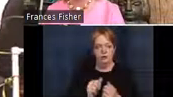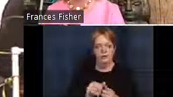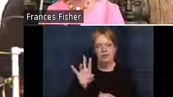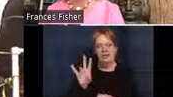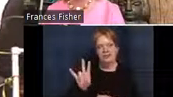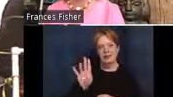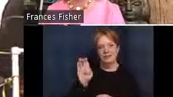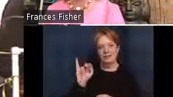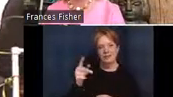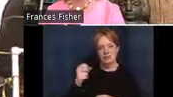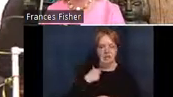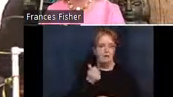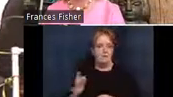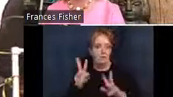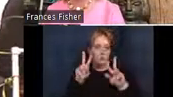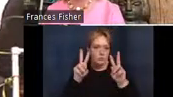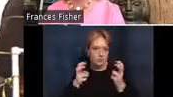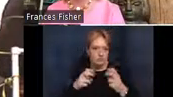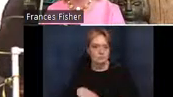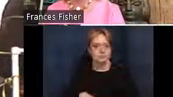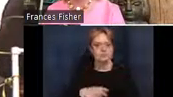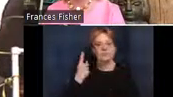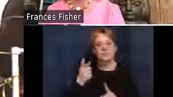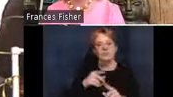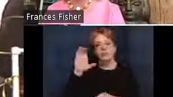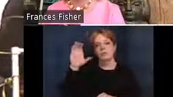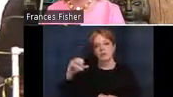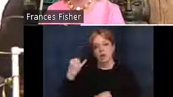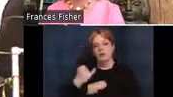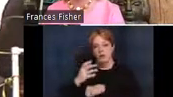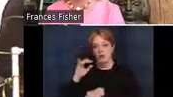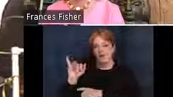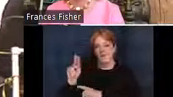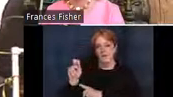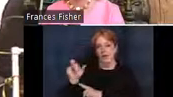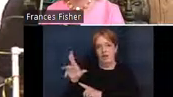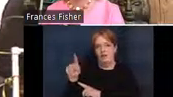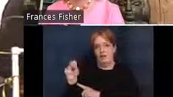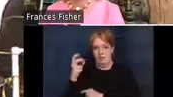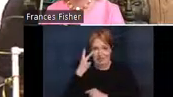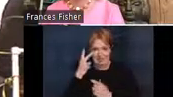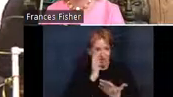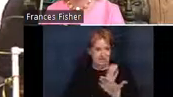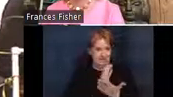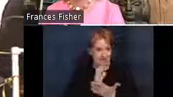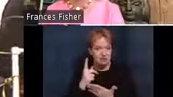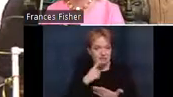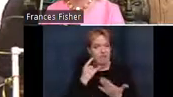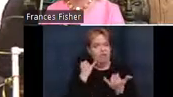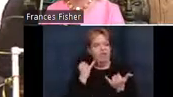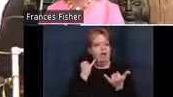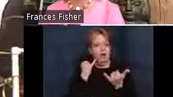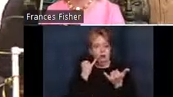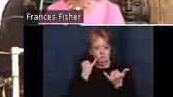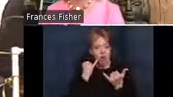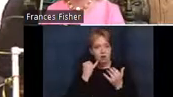quotes. Daniel Catton Rich of the Chicago Institute of Fine Arts wrote after seeing images of Ann's seven beings, "The modern movement in sculpture had